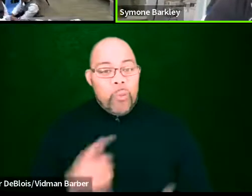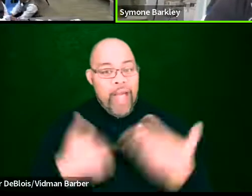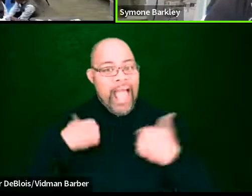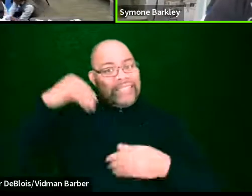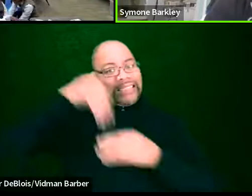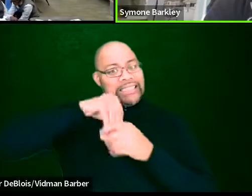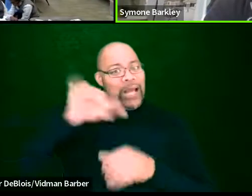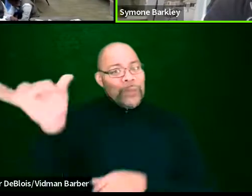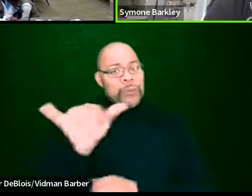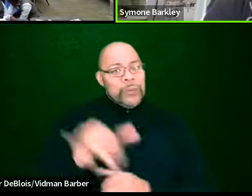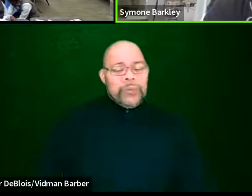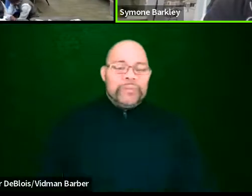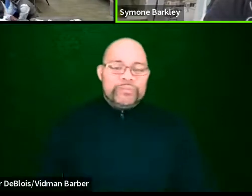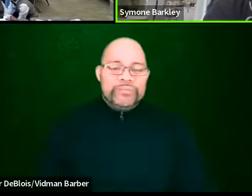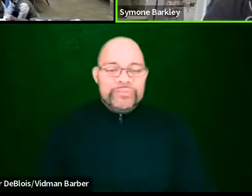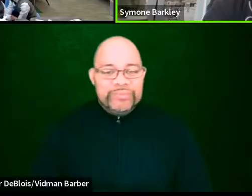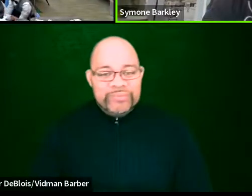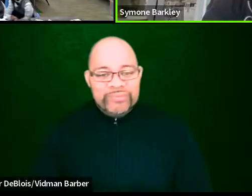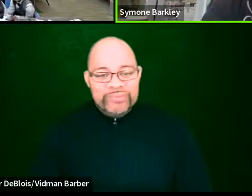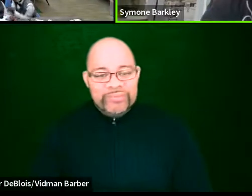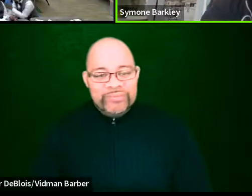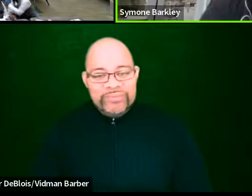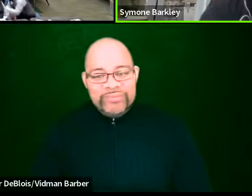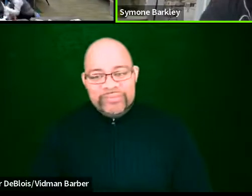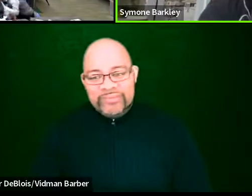it. Ooh.